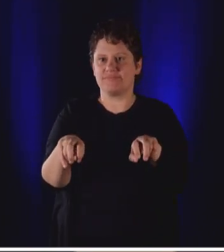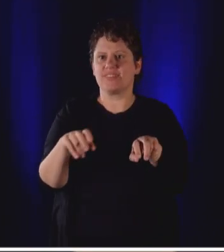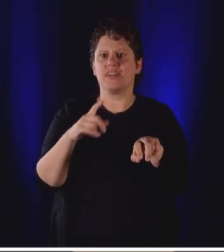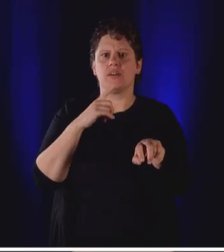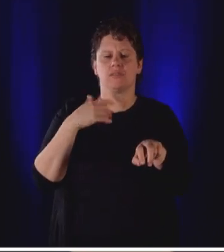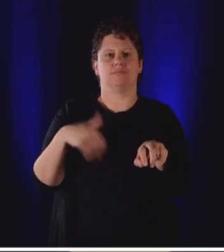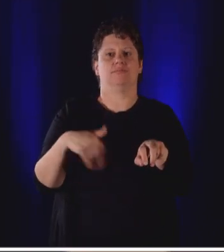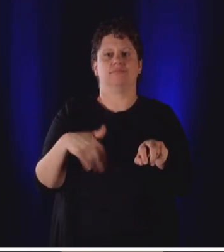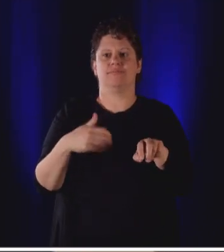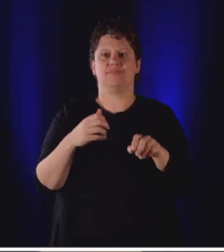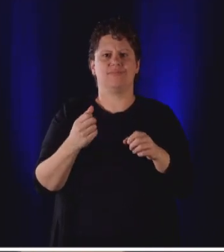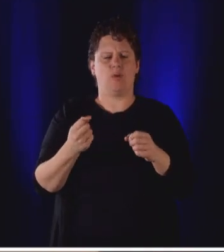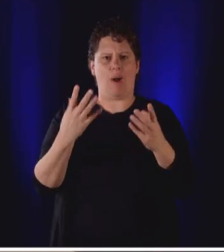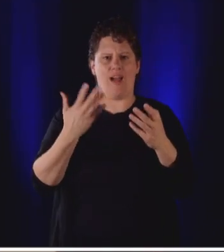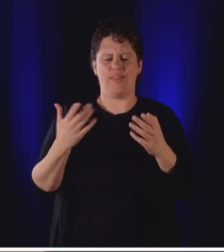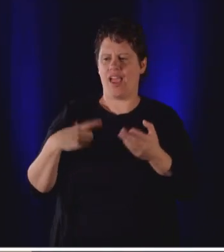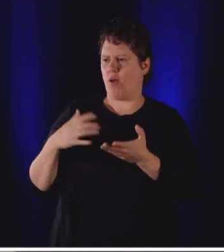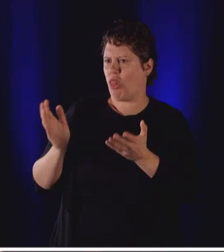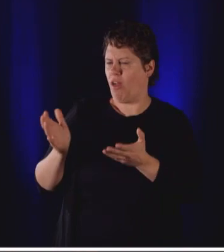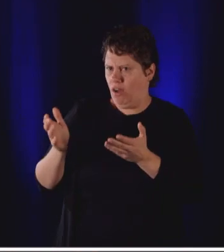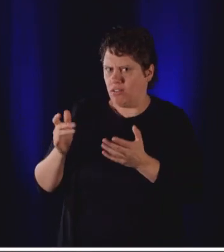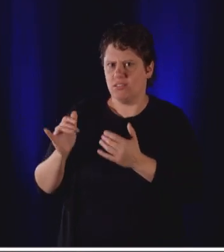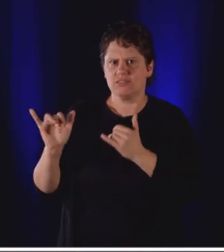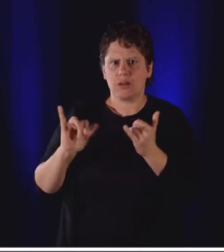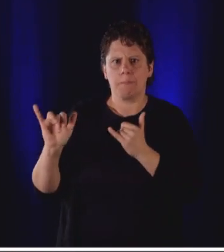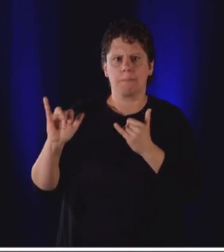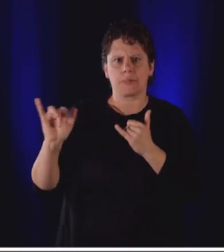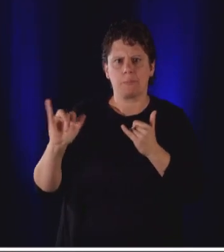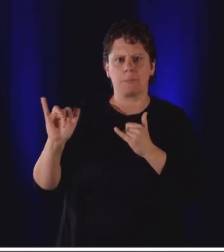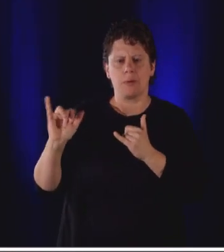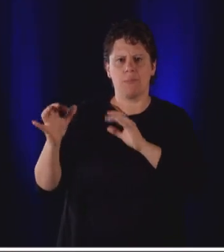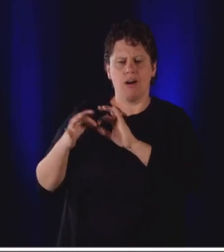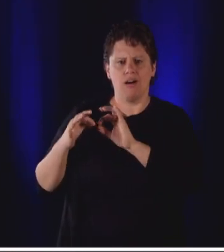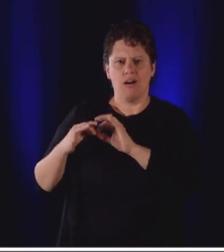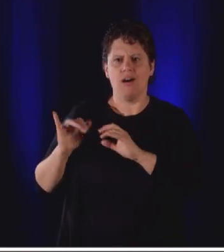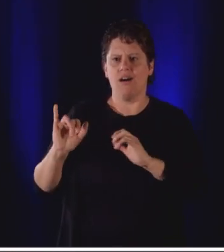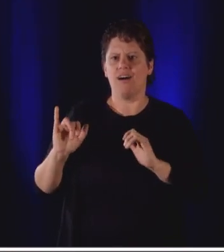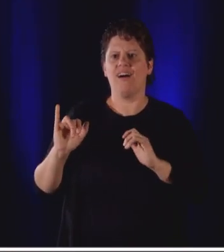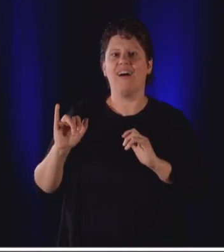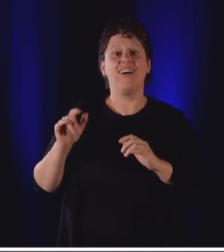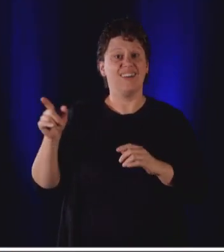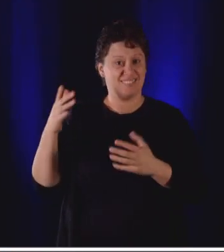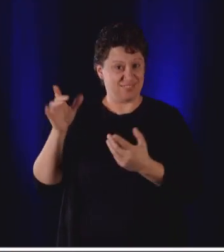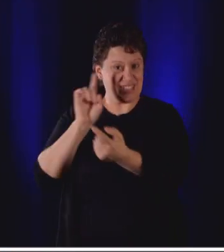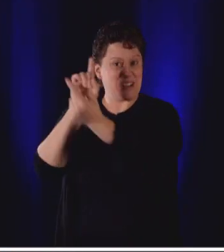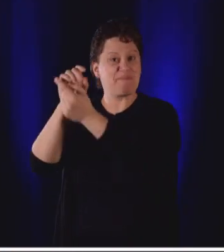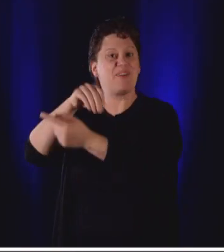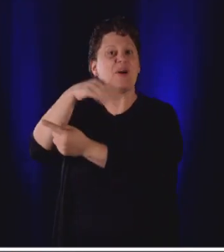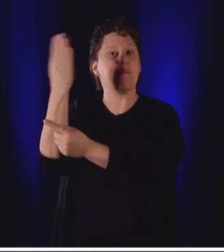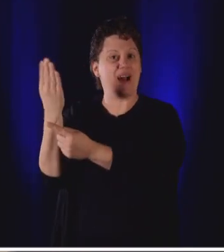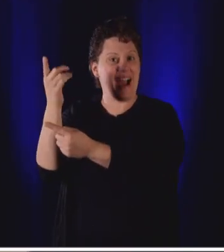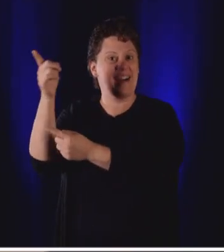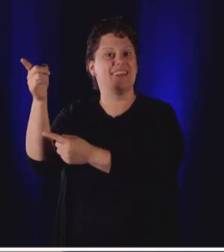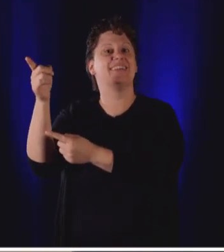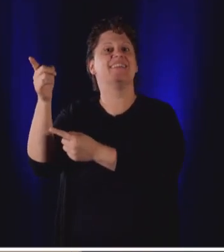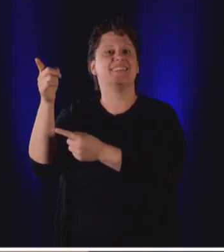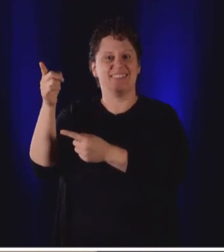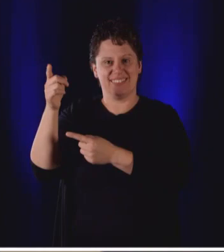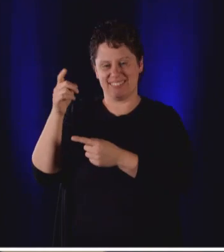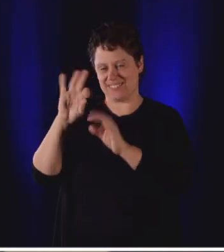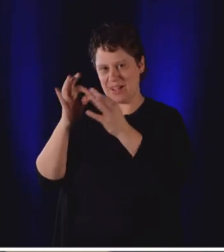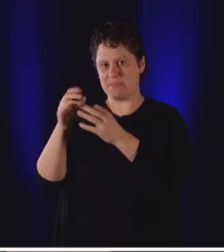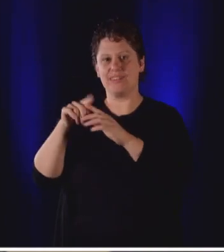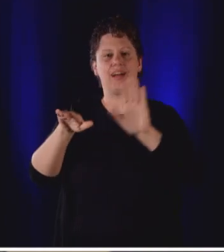She lost a husband in the civil rights movement. I'm going to speak to her. And when I spoke to her, I just whispered in her ear,